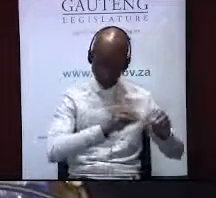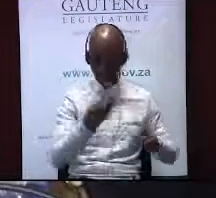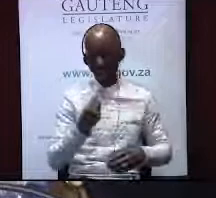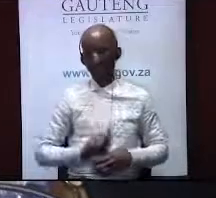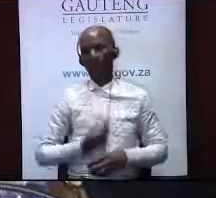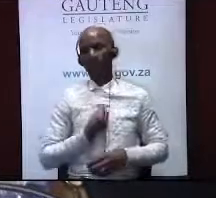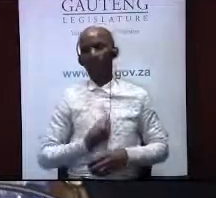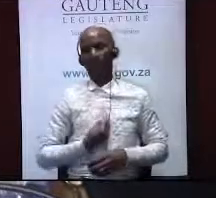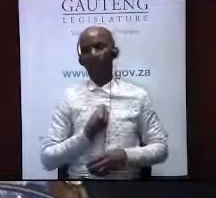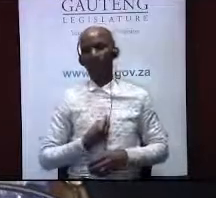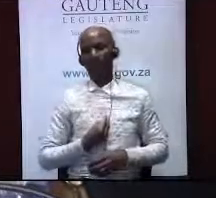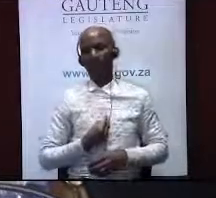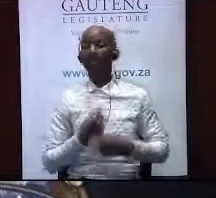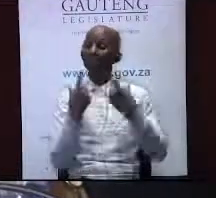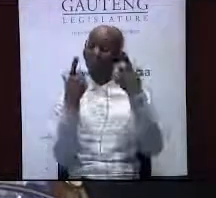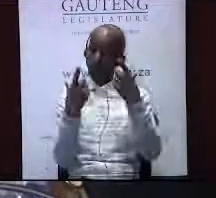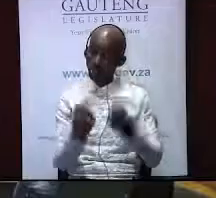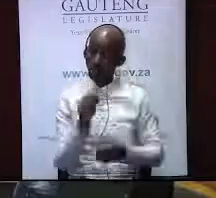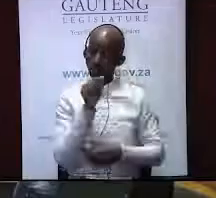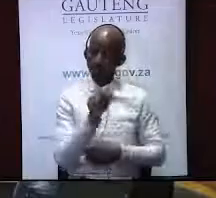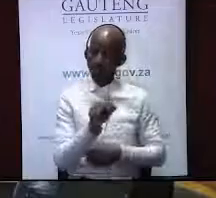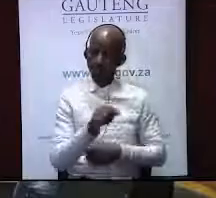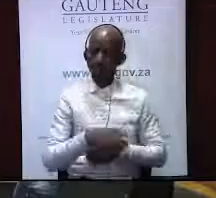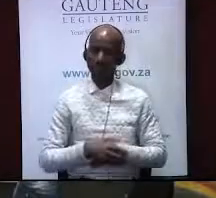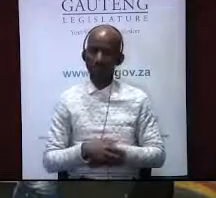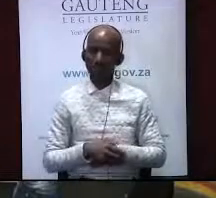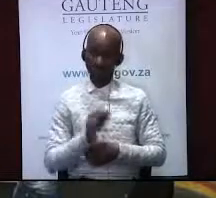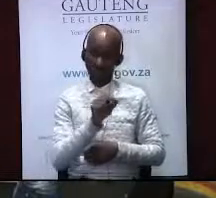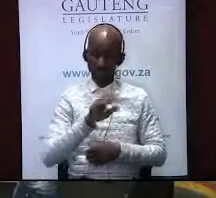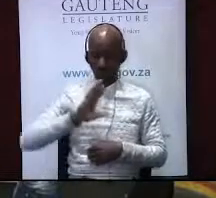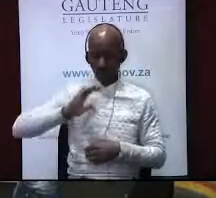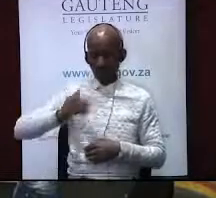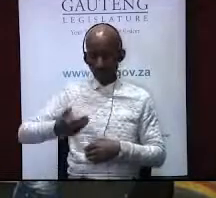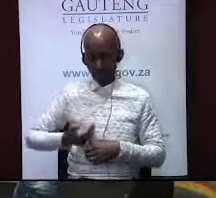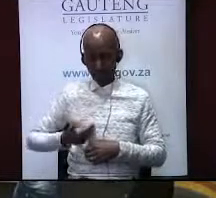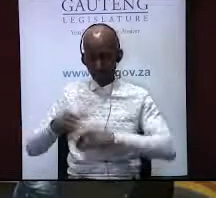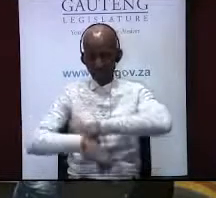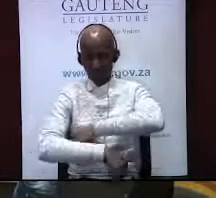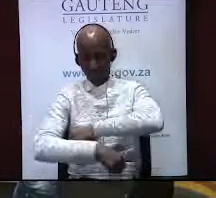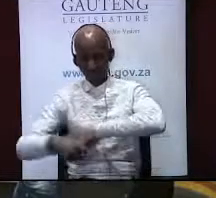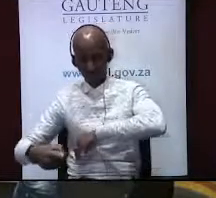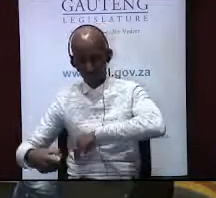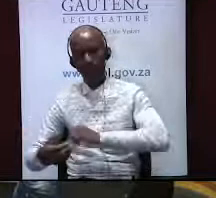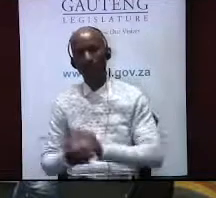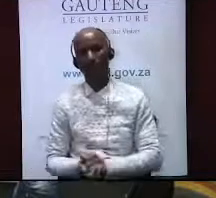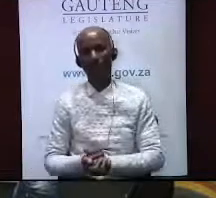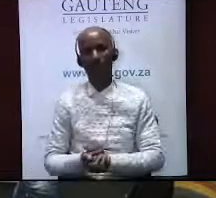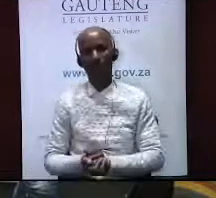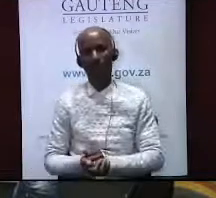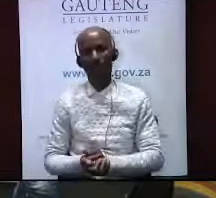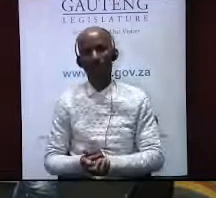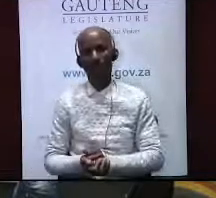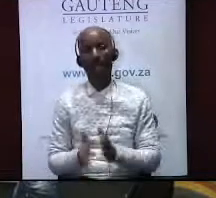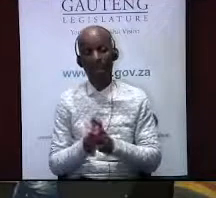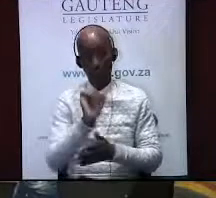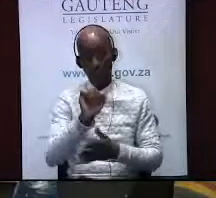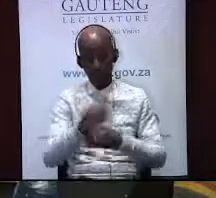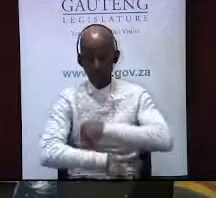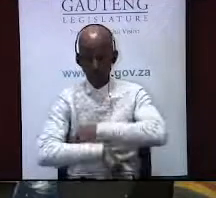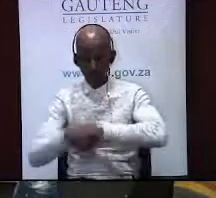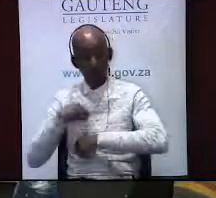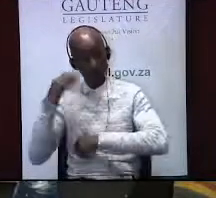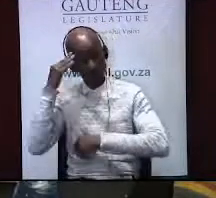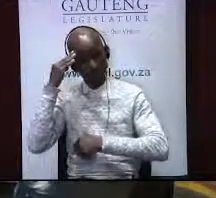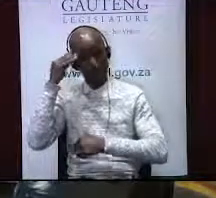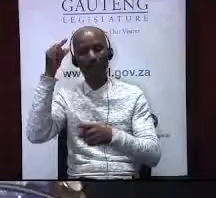ones. Let us do that. These women were armed. You are also armed. You know the